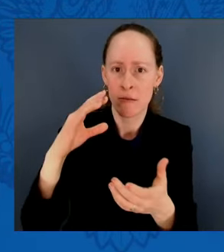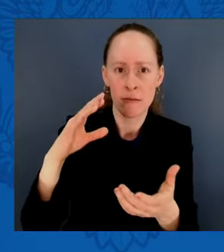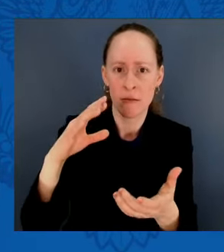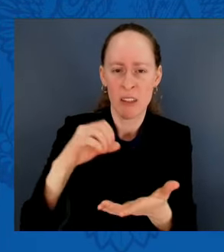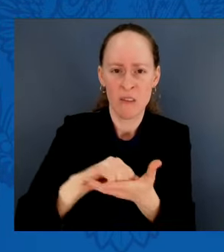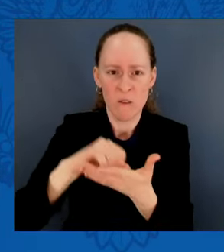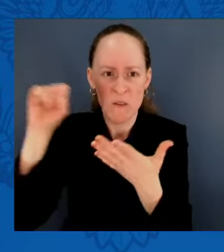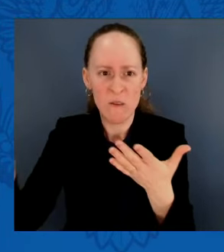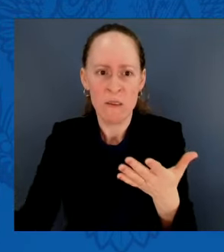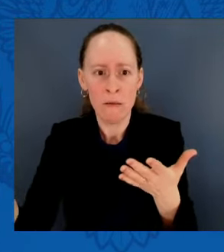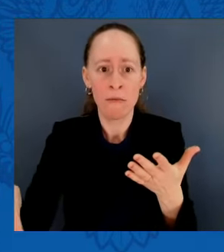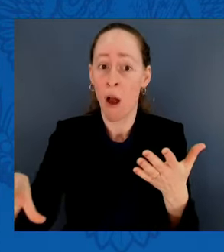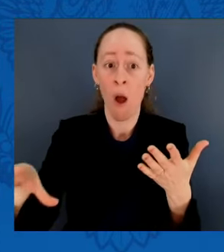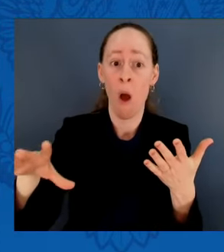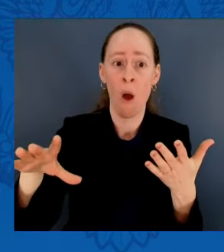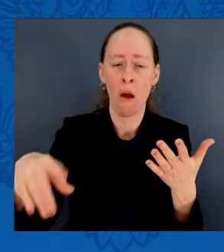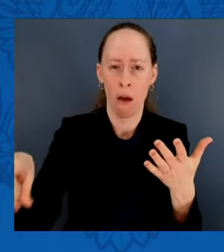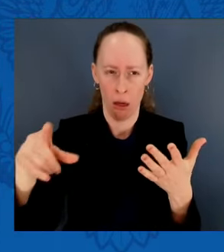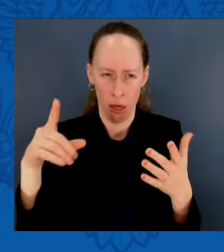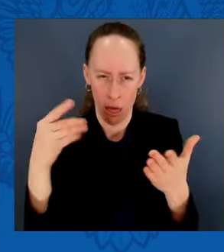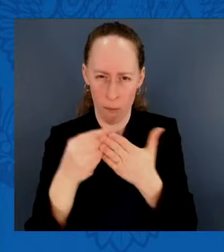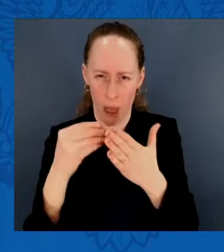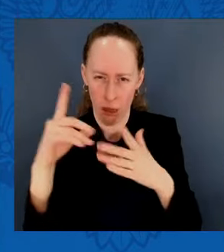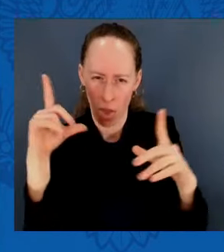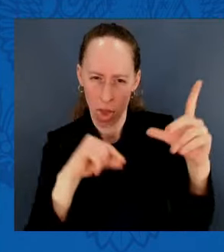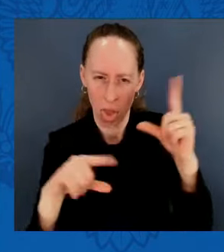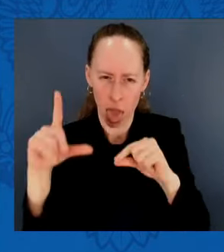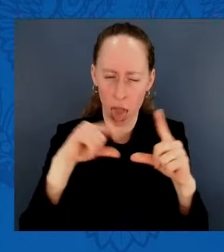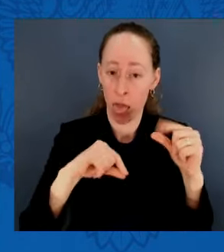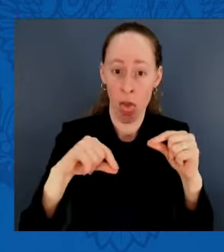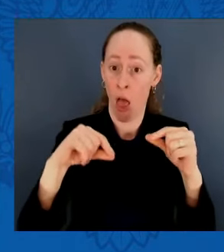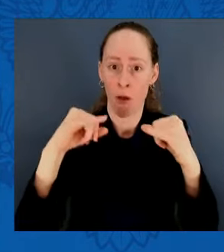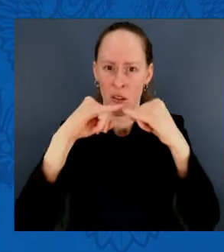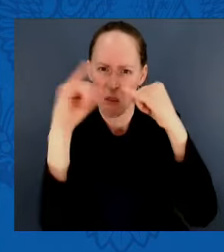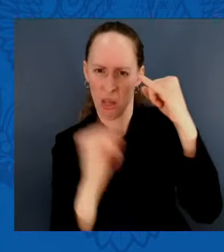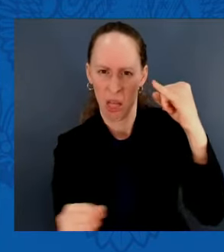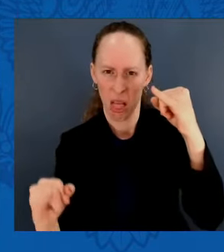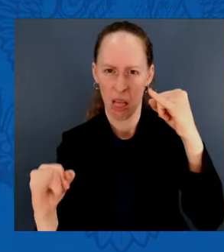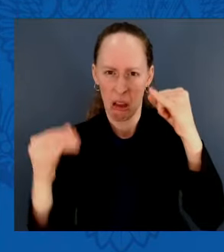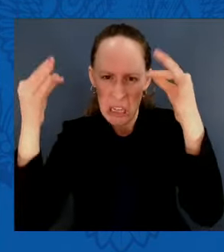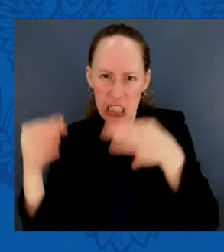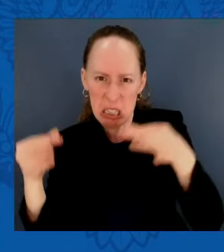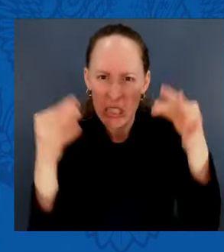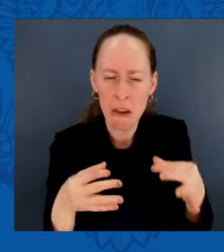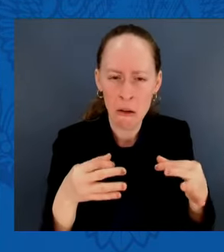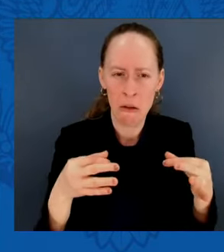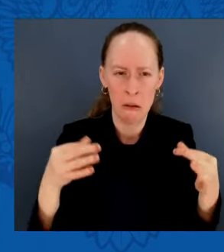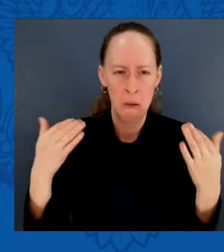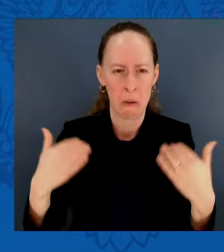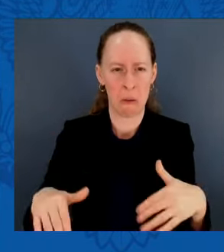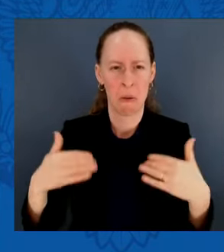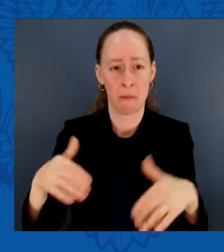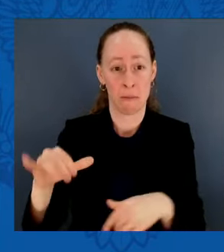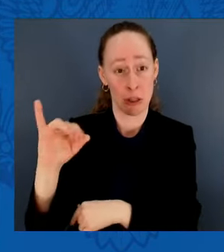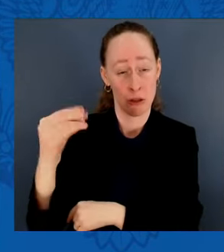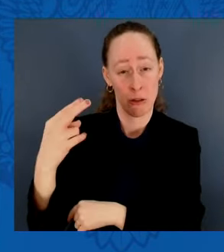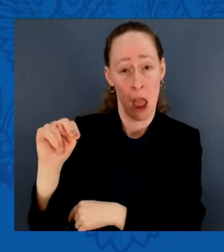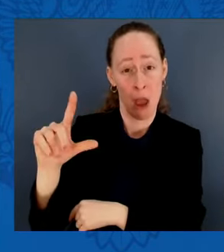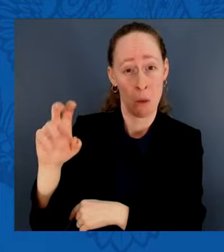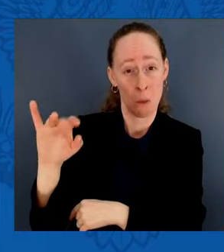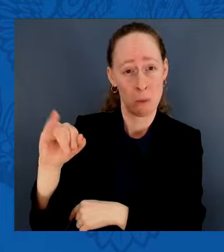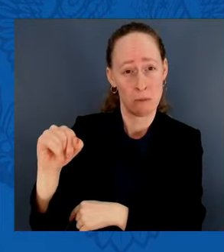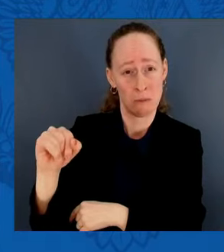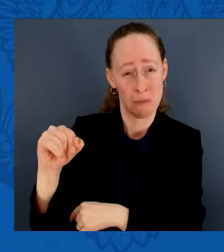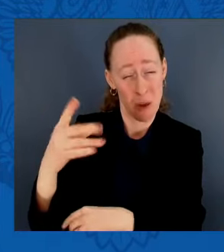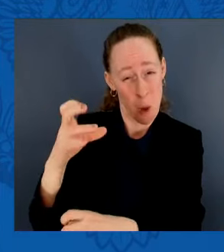friend to many of us here, but if you truly want to honor him and all the heroes who marched with him, then it's time to do more than talk.